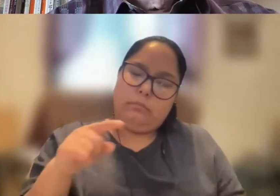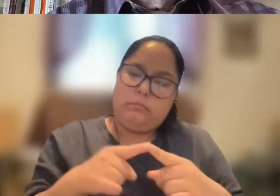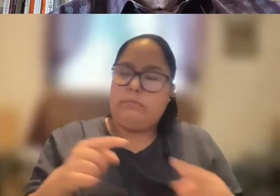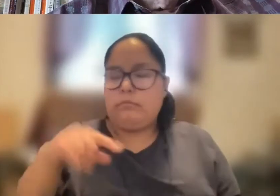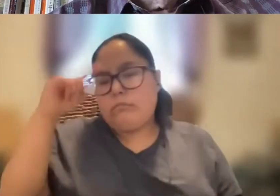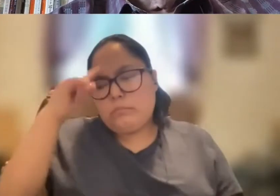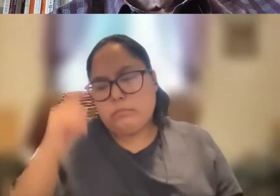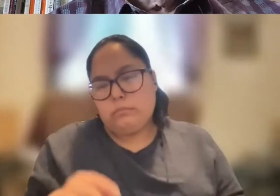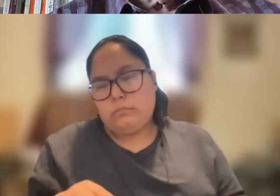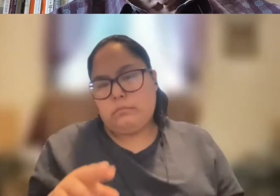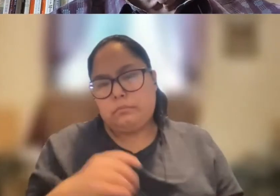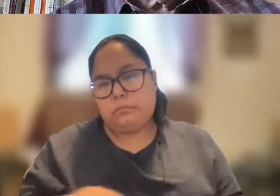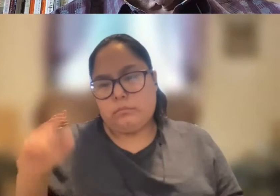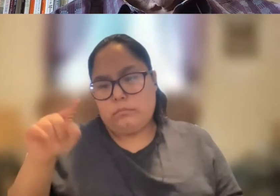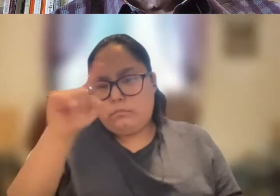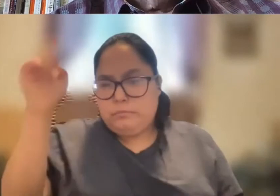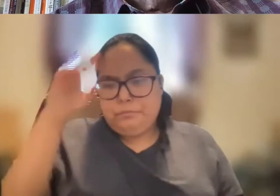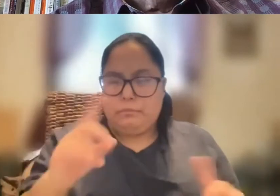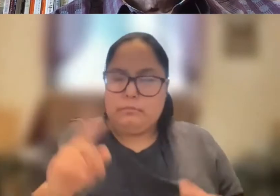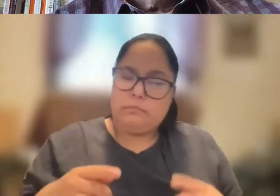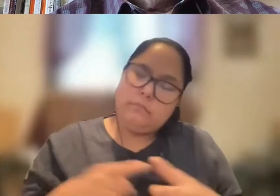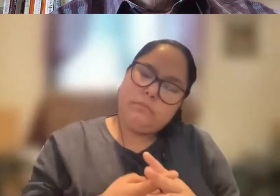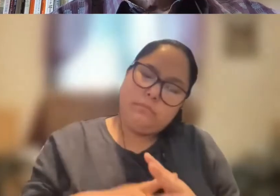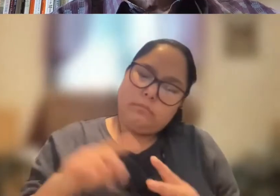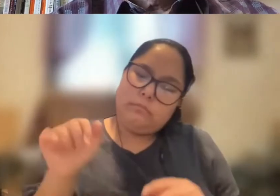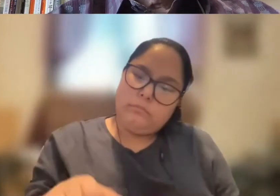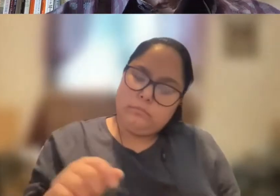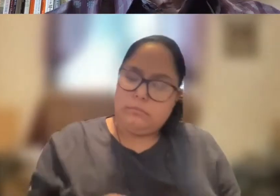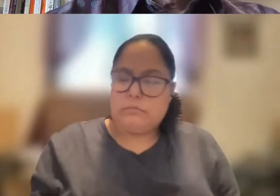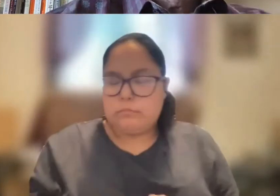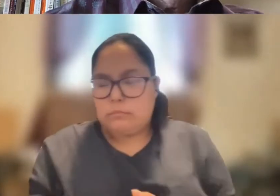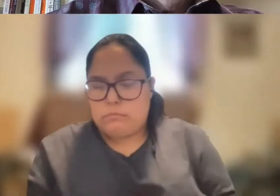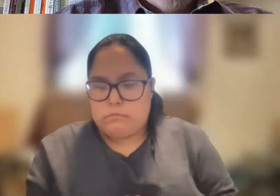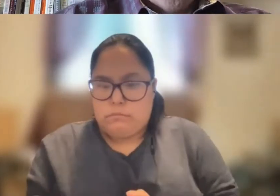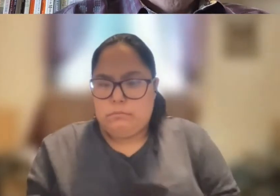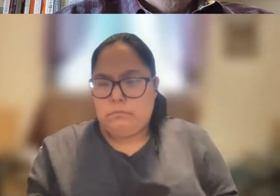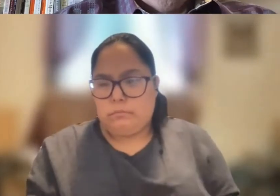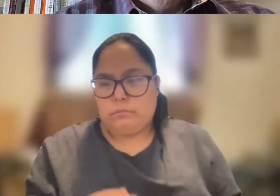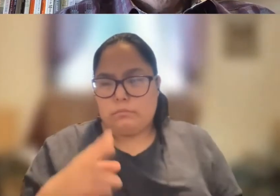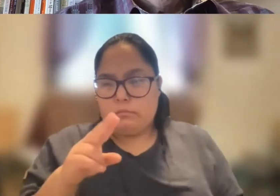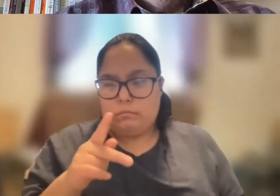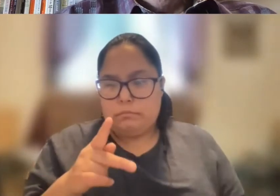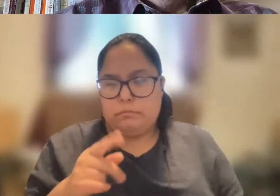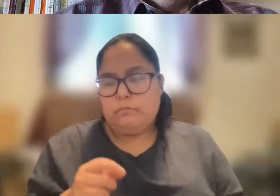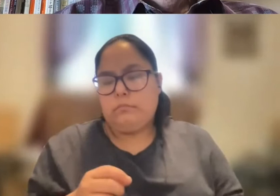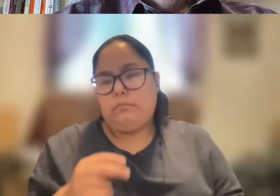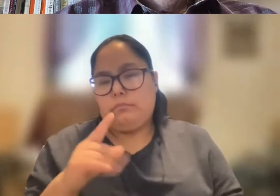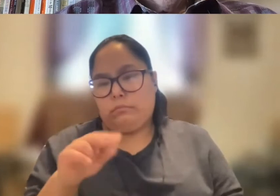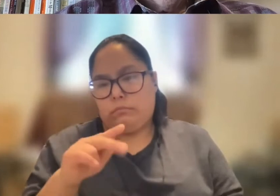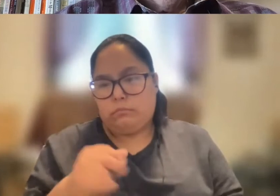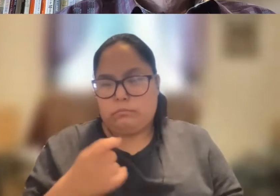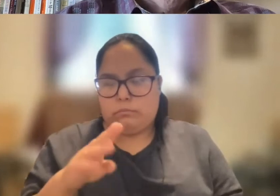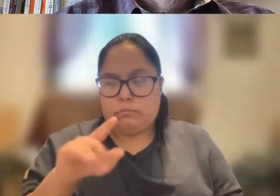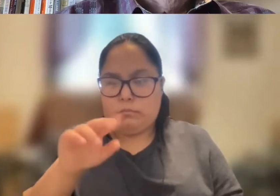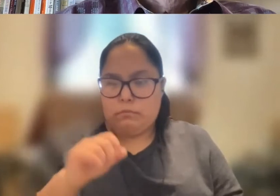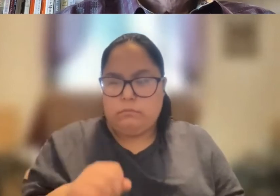The States, I don't even know where to start there. But the UK, the Danes, the Swedes